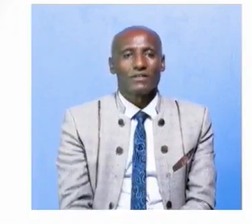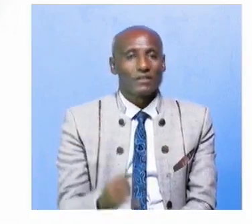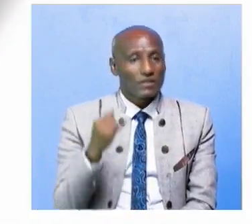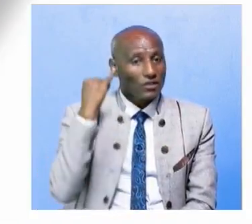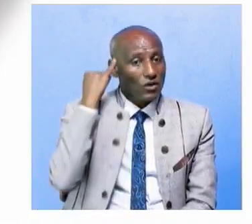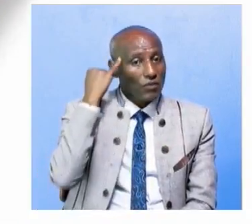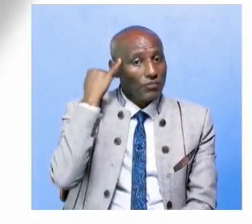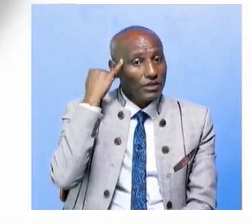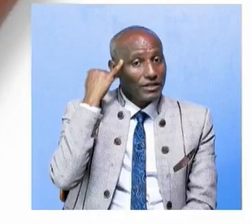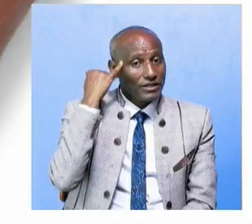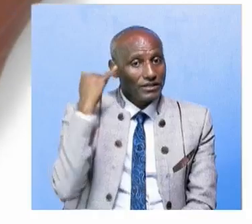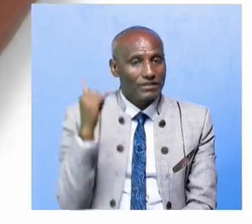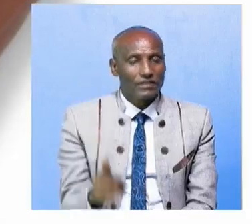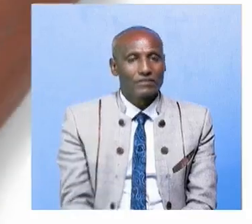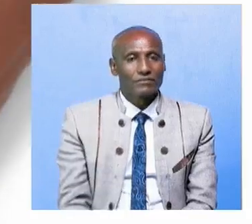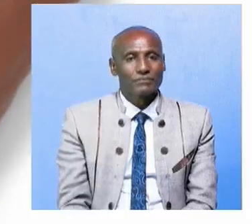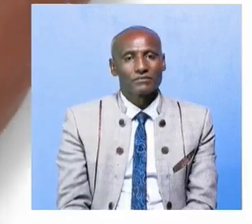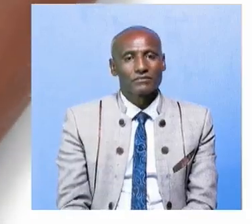opinion